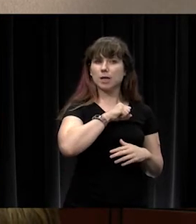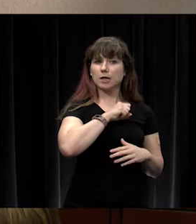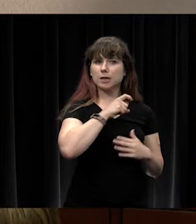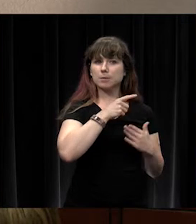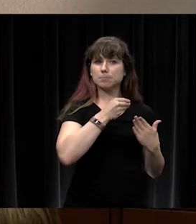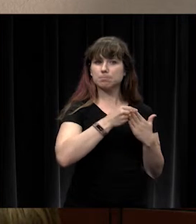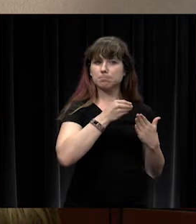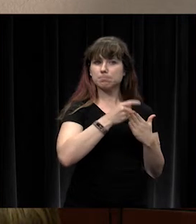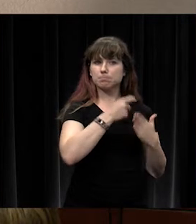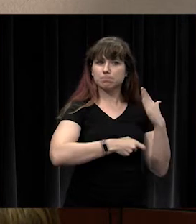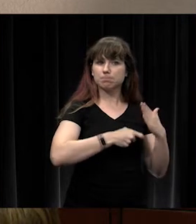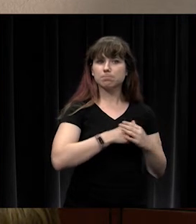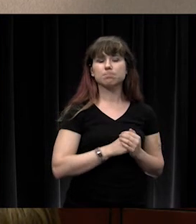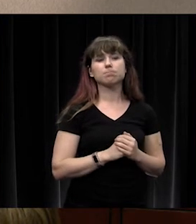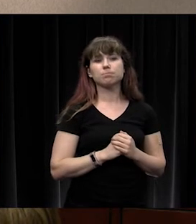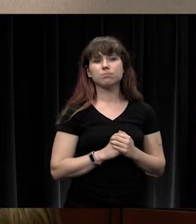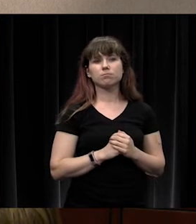all